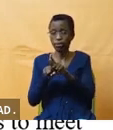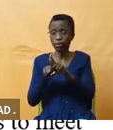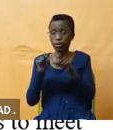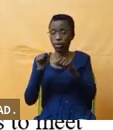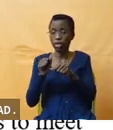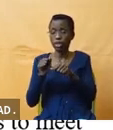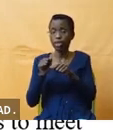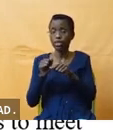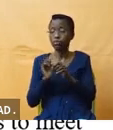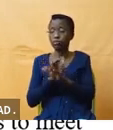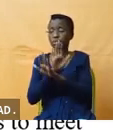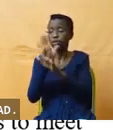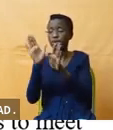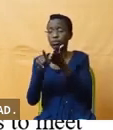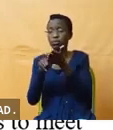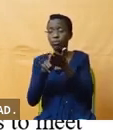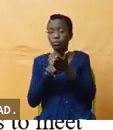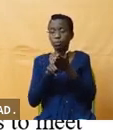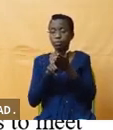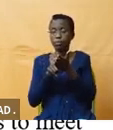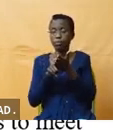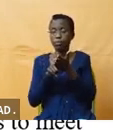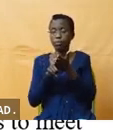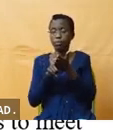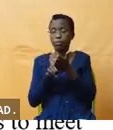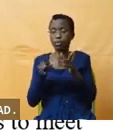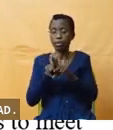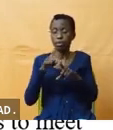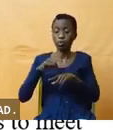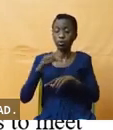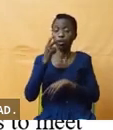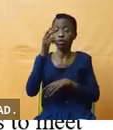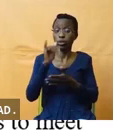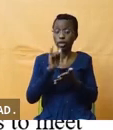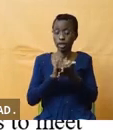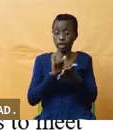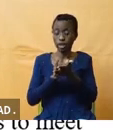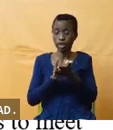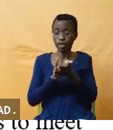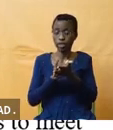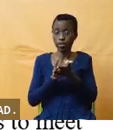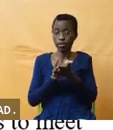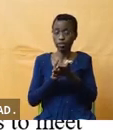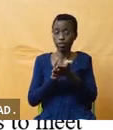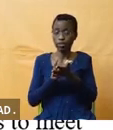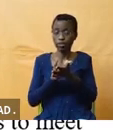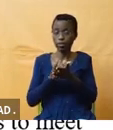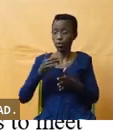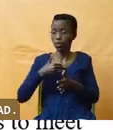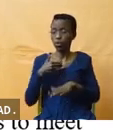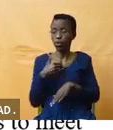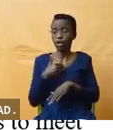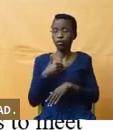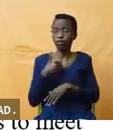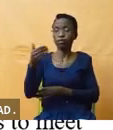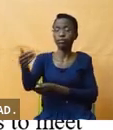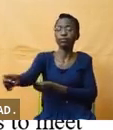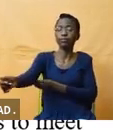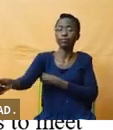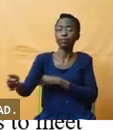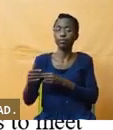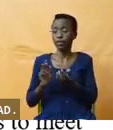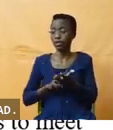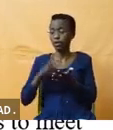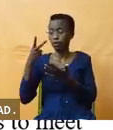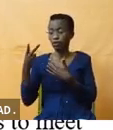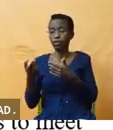International produces corruption perception indexes, and we also saw that index, there is sort of failure to